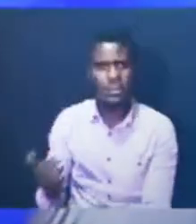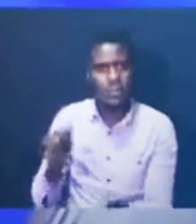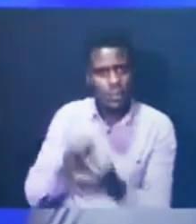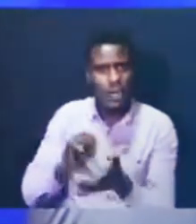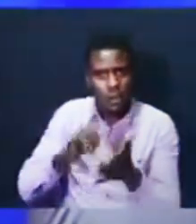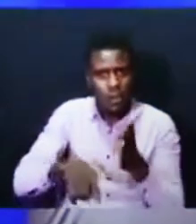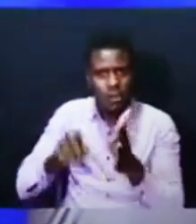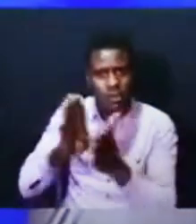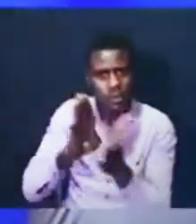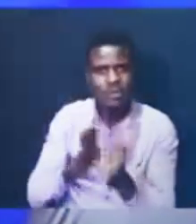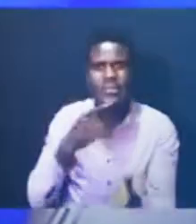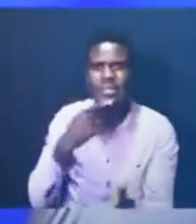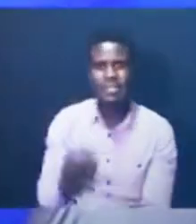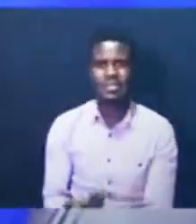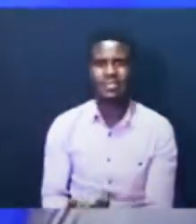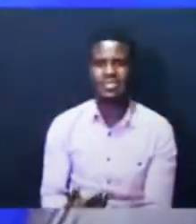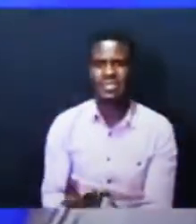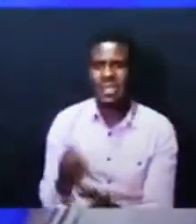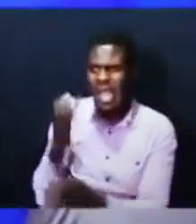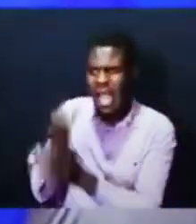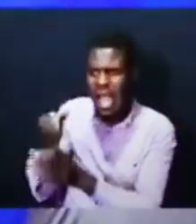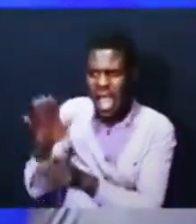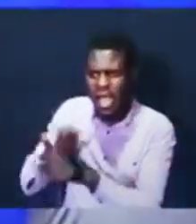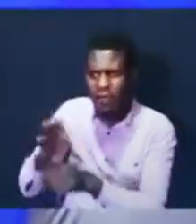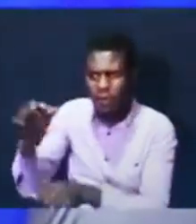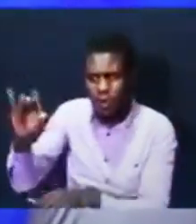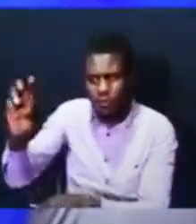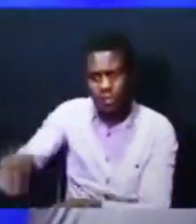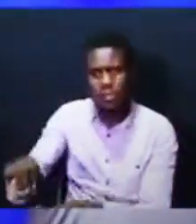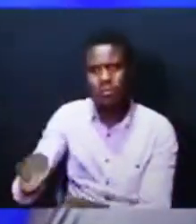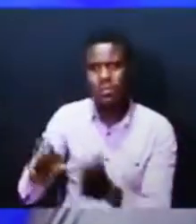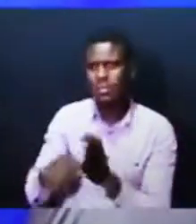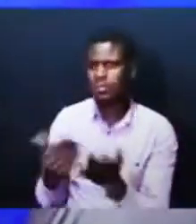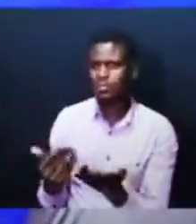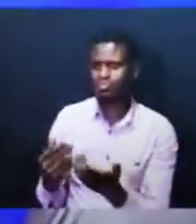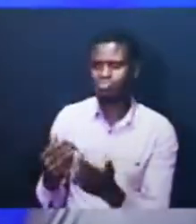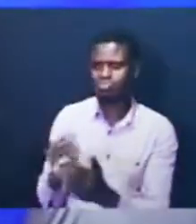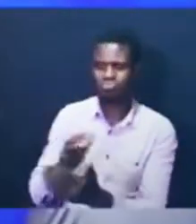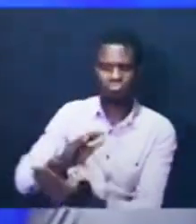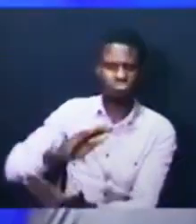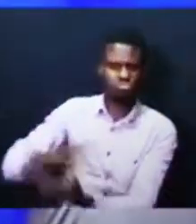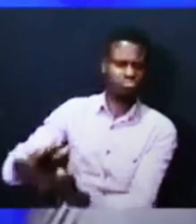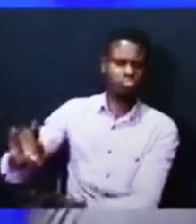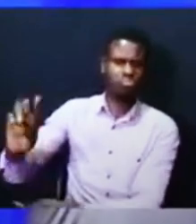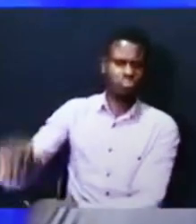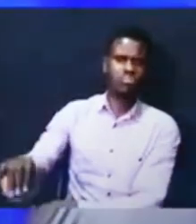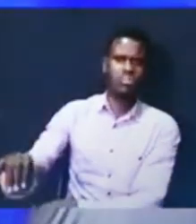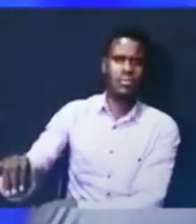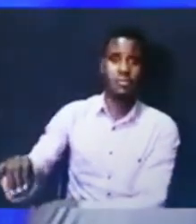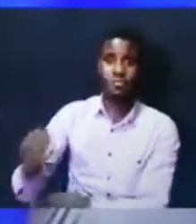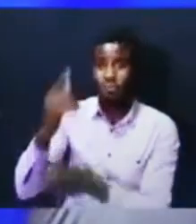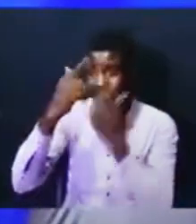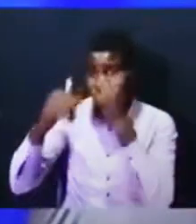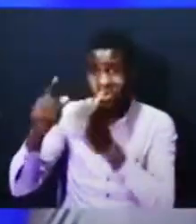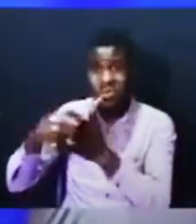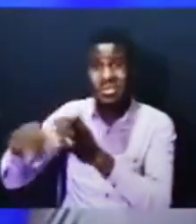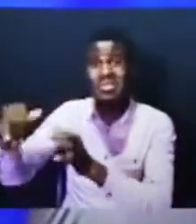trono, mark them. Avoid them. Because what they are doing is against the honor of